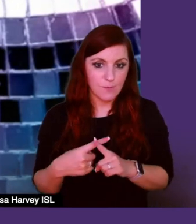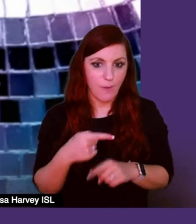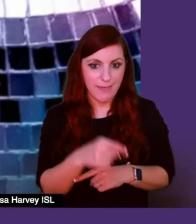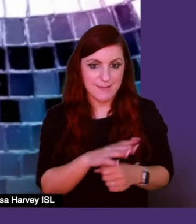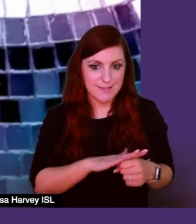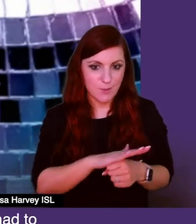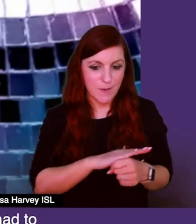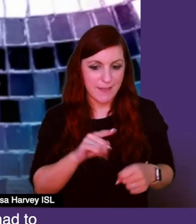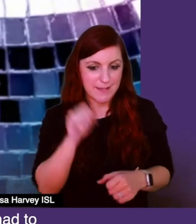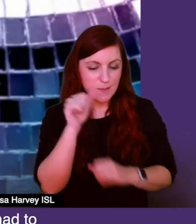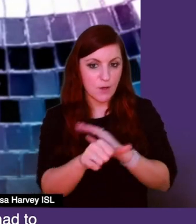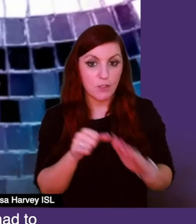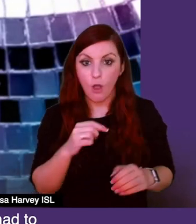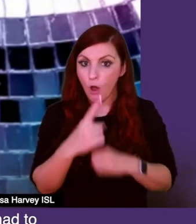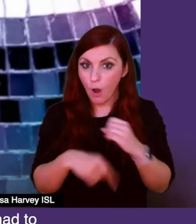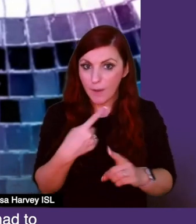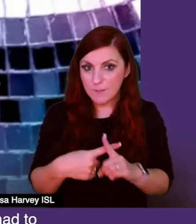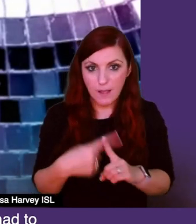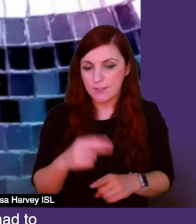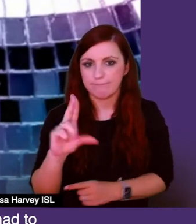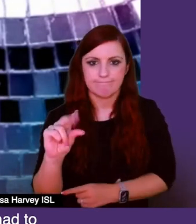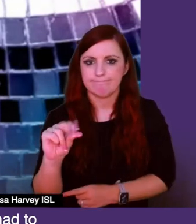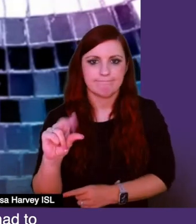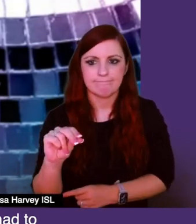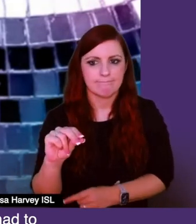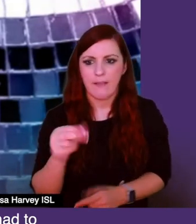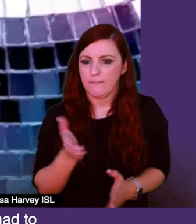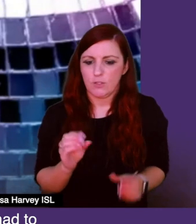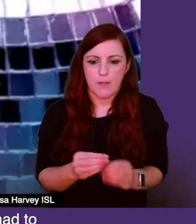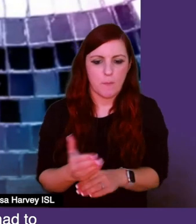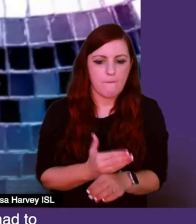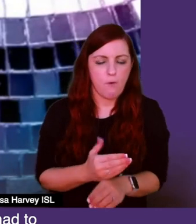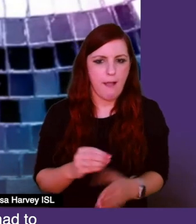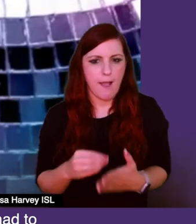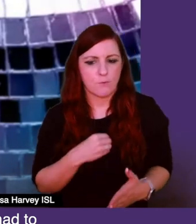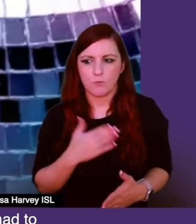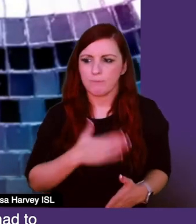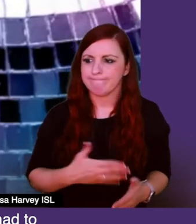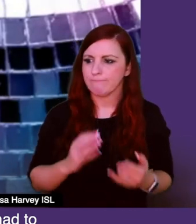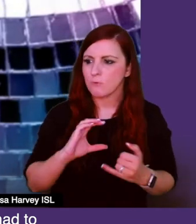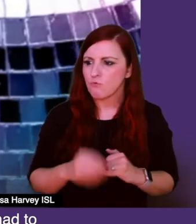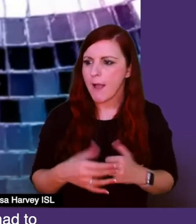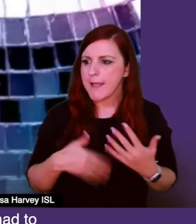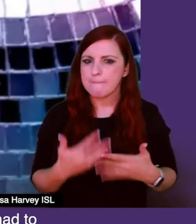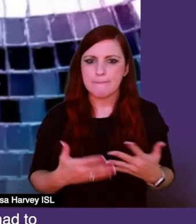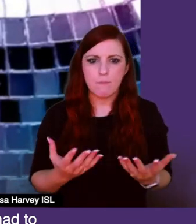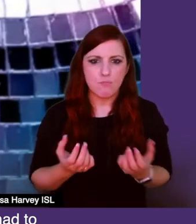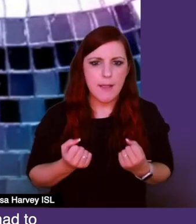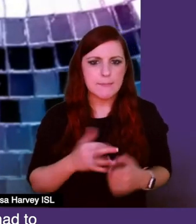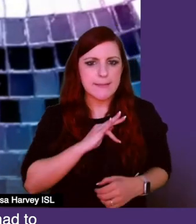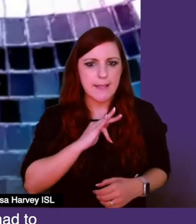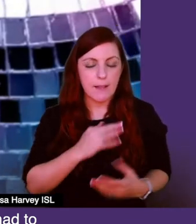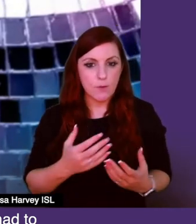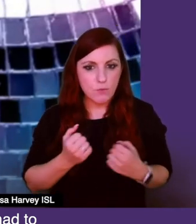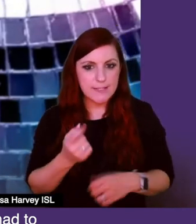regarding that. But it hasn't always been positive. Like I said before, I've had to just, you know, try and, you know, embrace